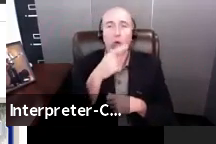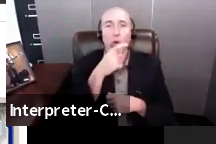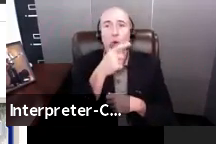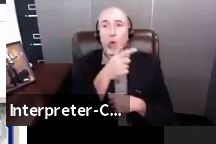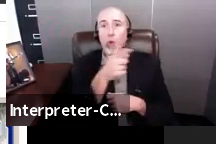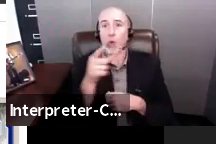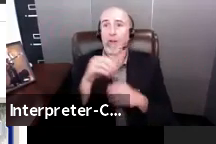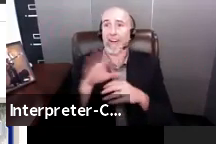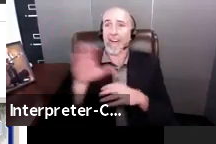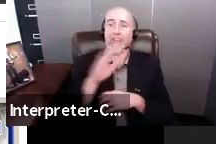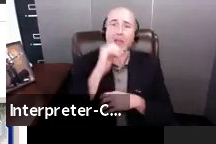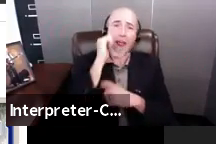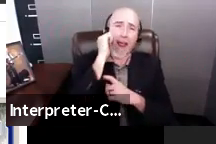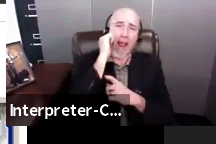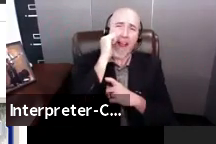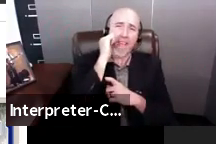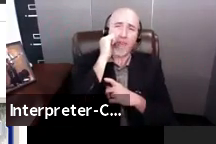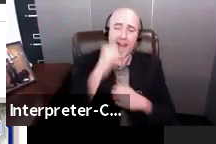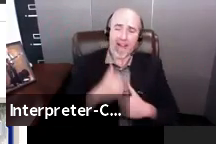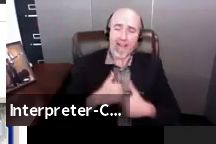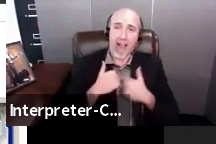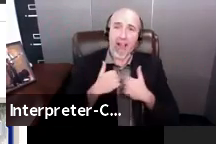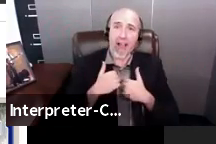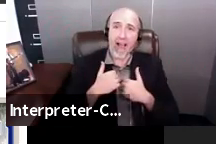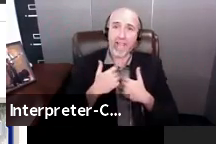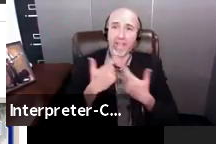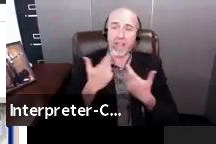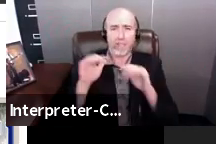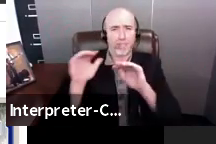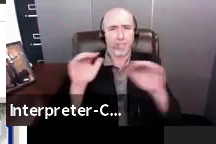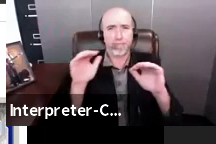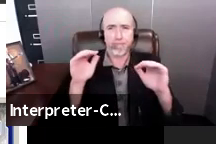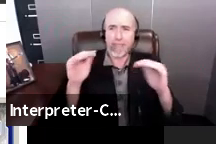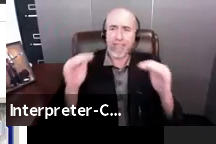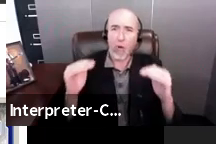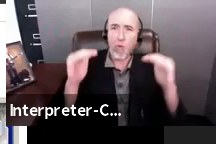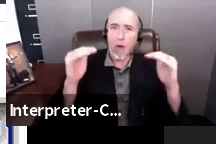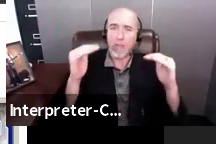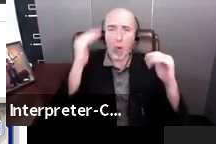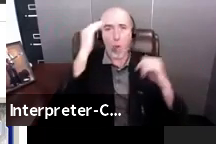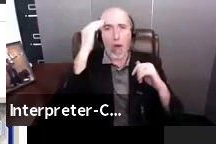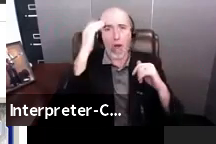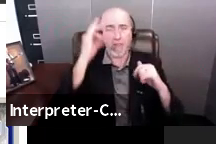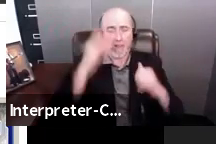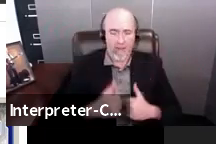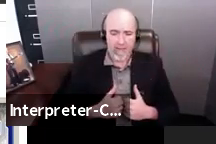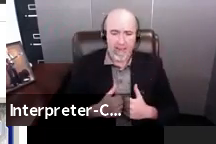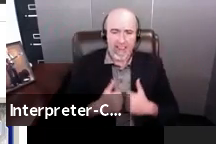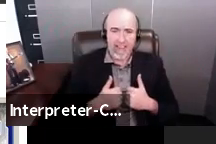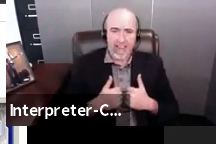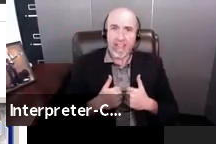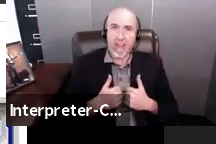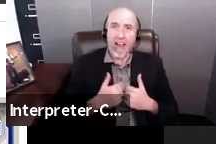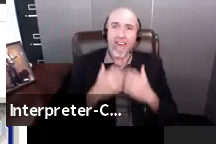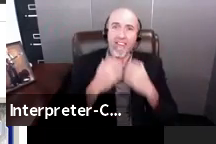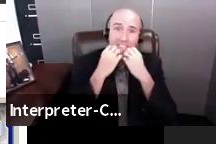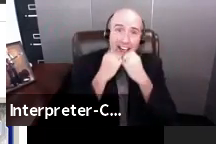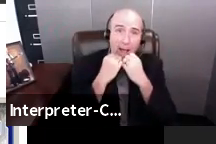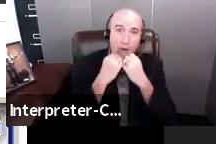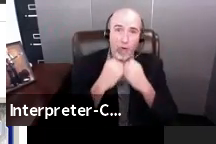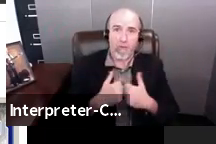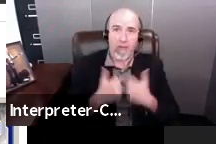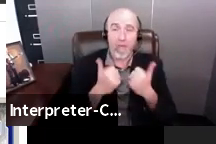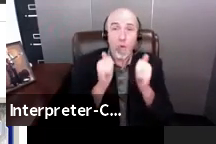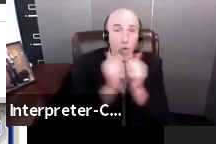their everyday life raise awareness of living a life of value with a